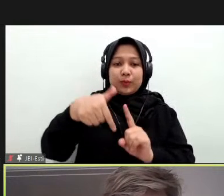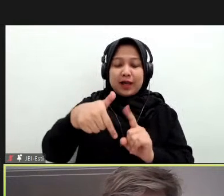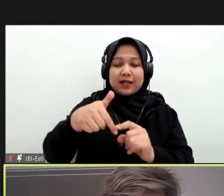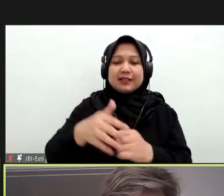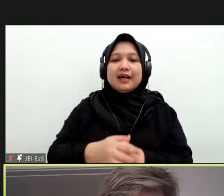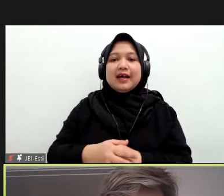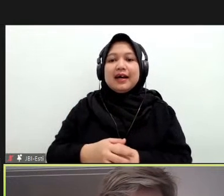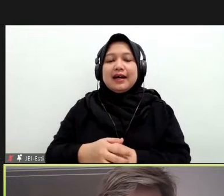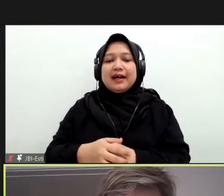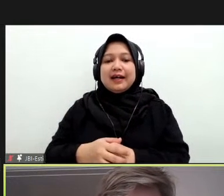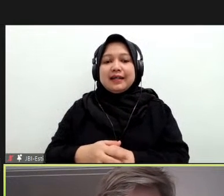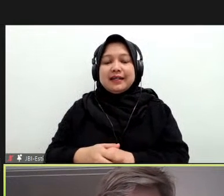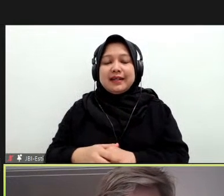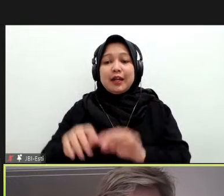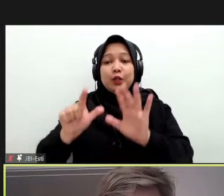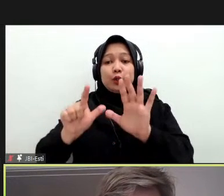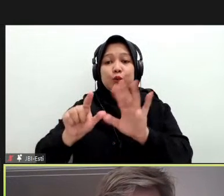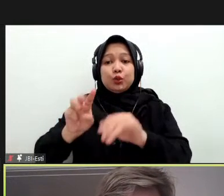and civil society.